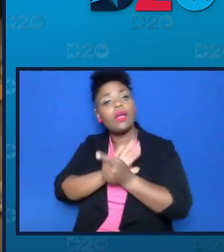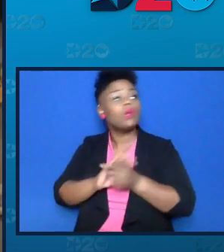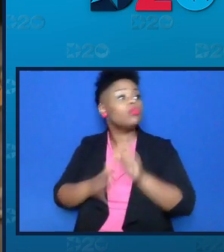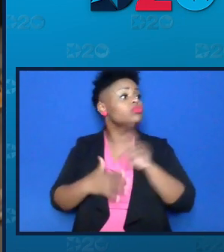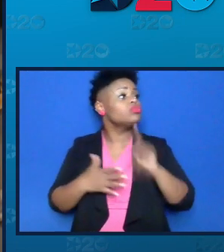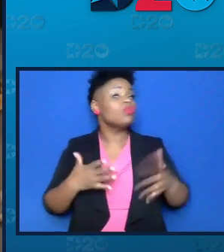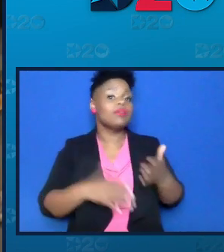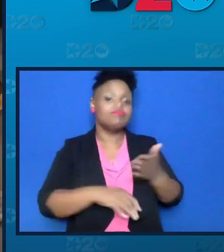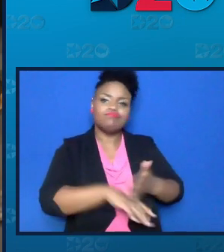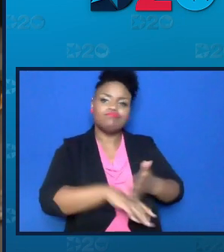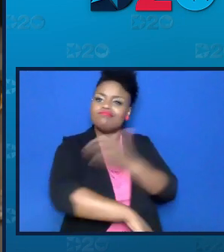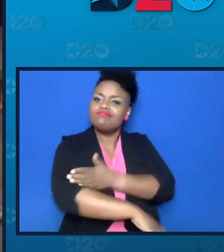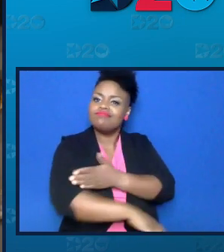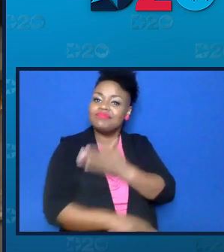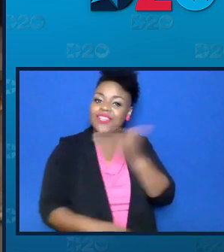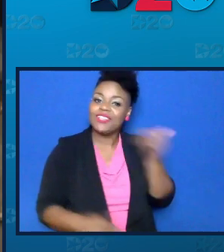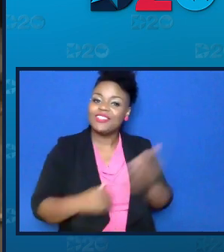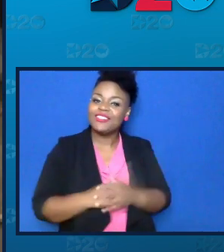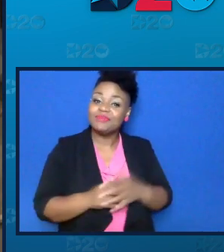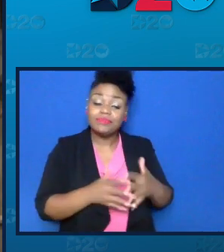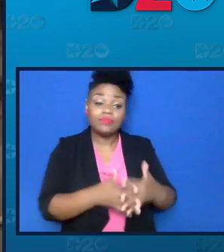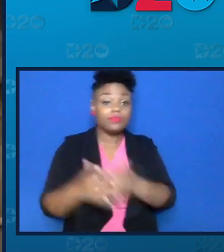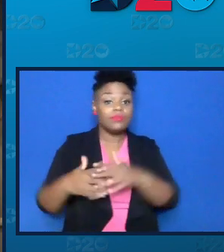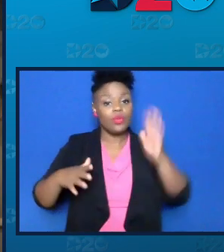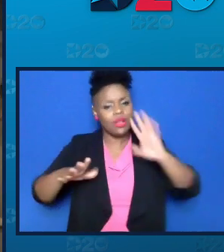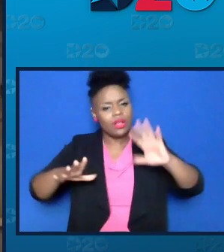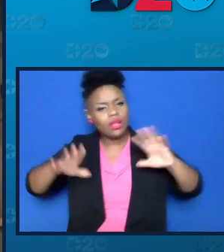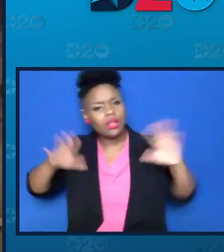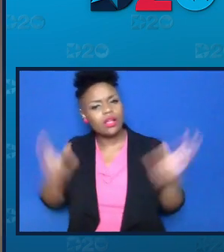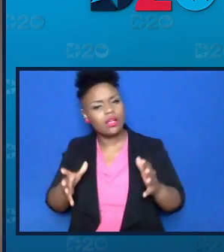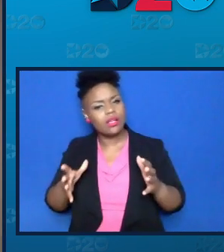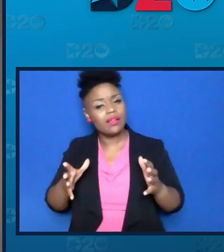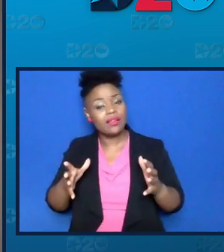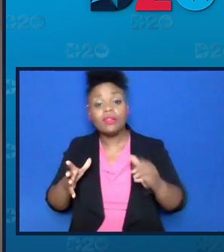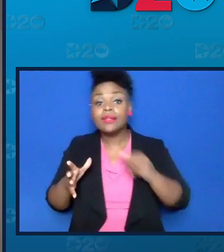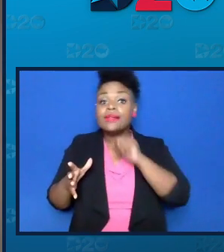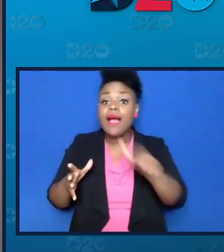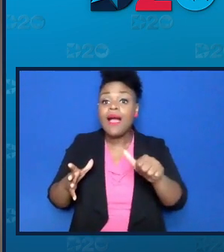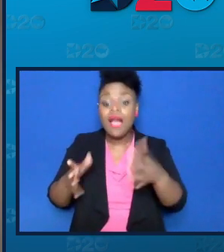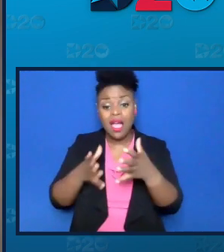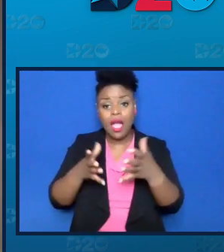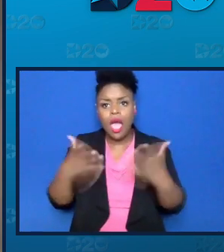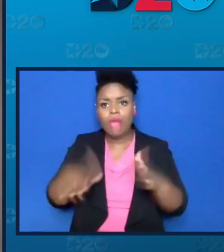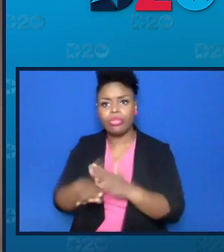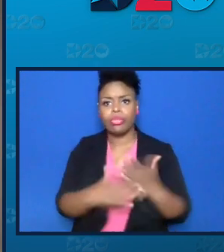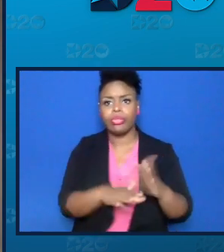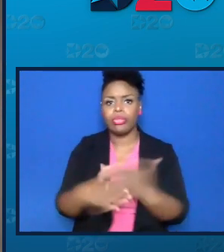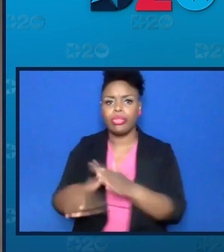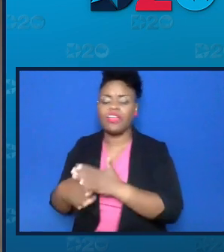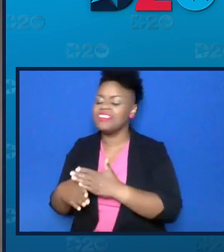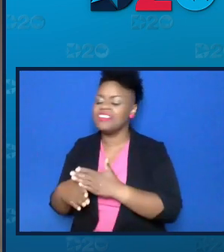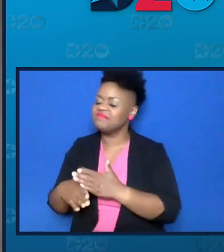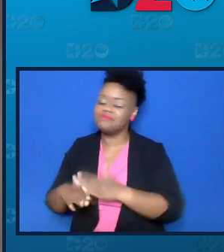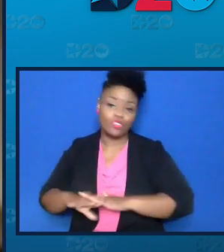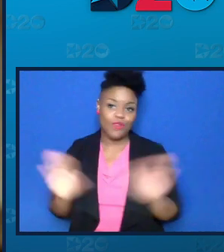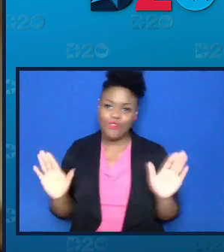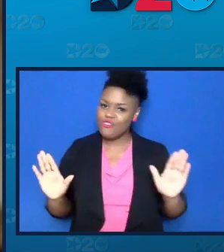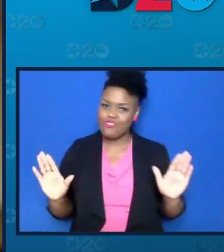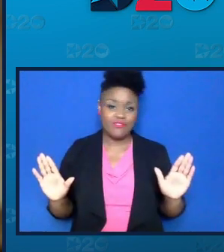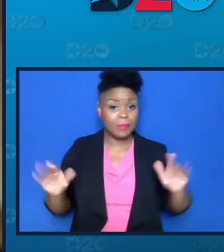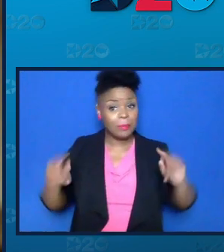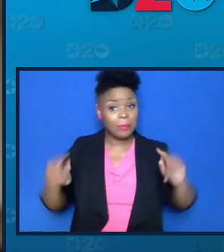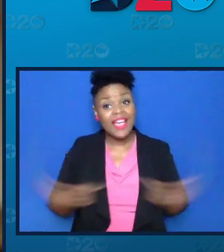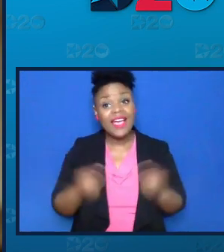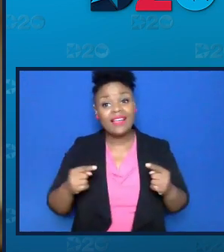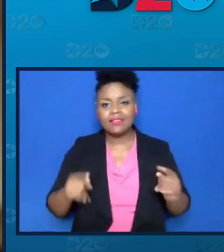coming together, not splintering apart. No more. No more pain. This time